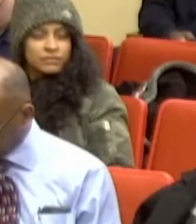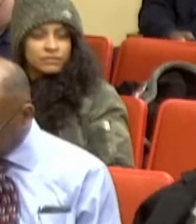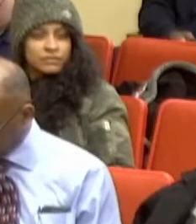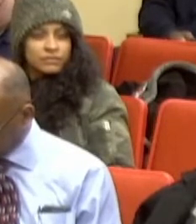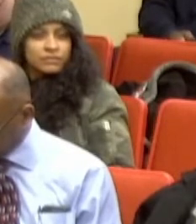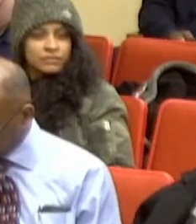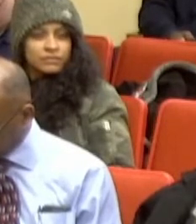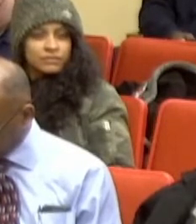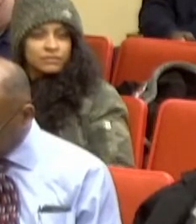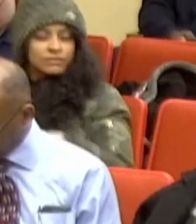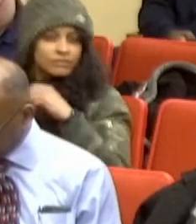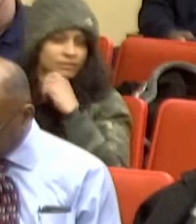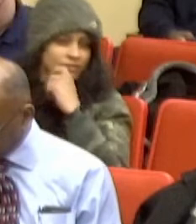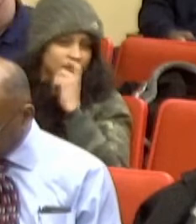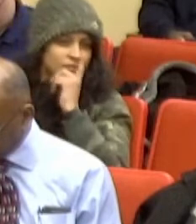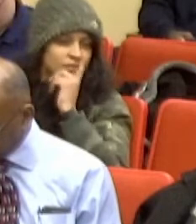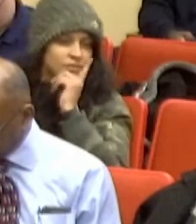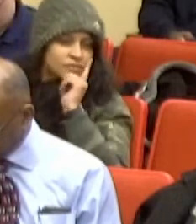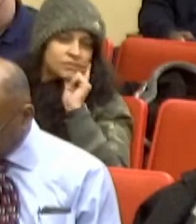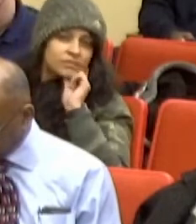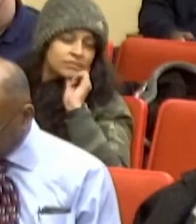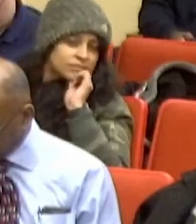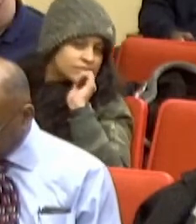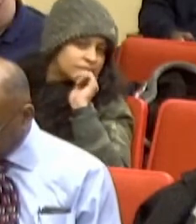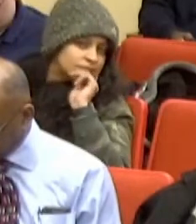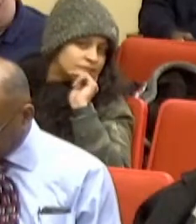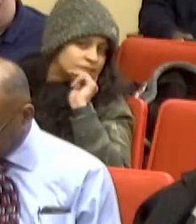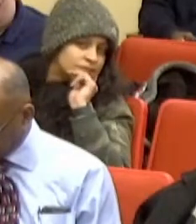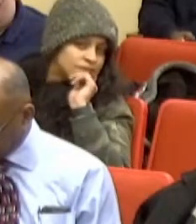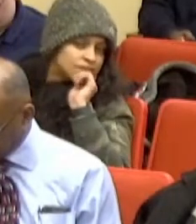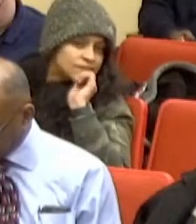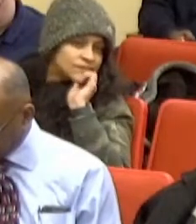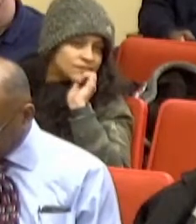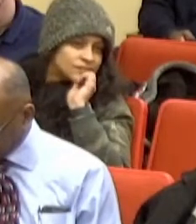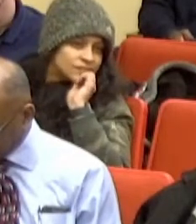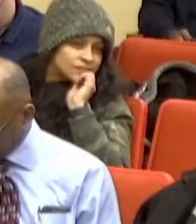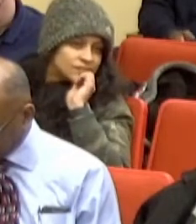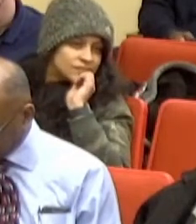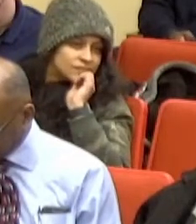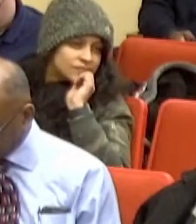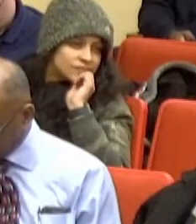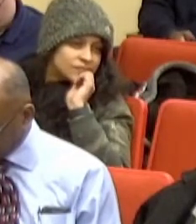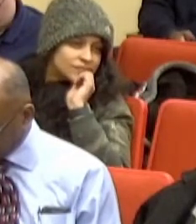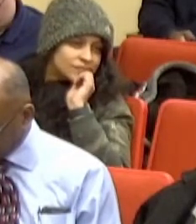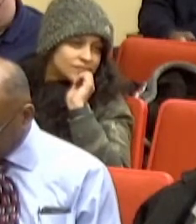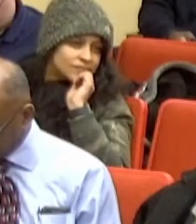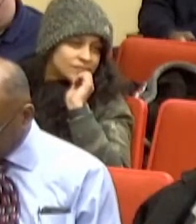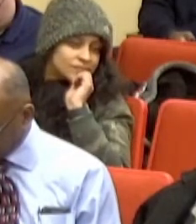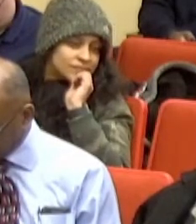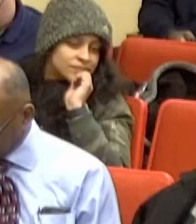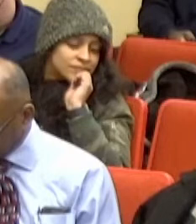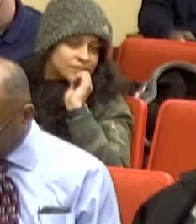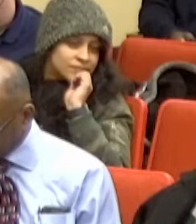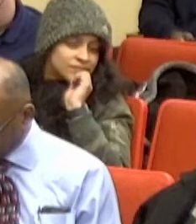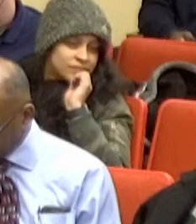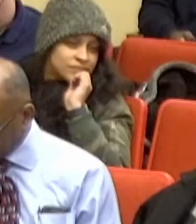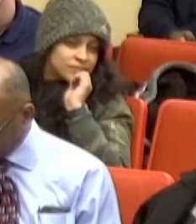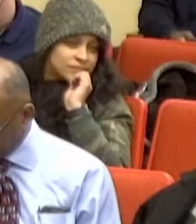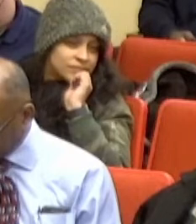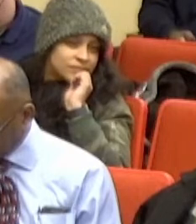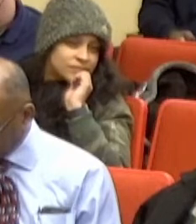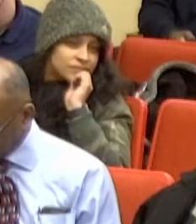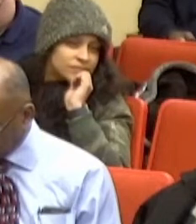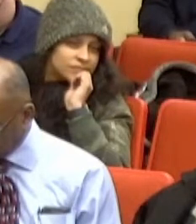the way around. So it just squeezes in 30 feet all the way around. There's just no room to put anything in